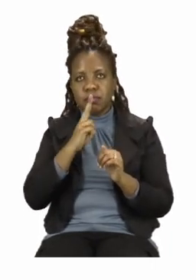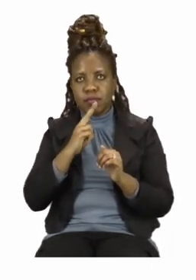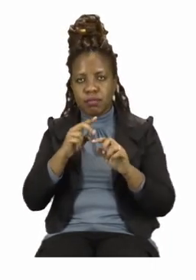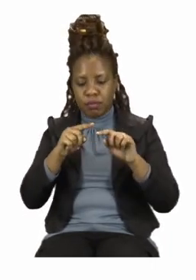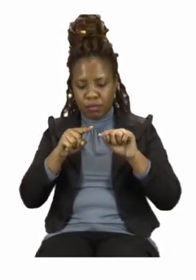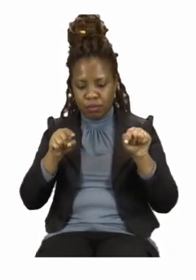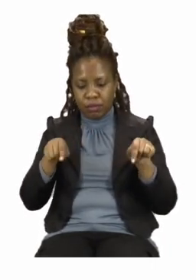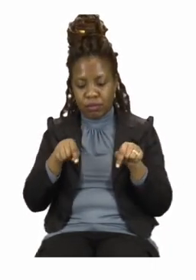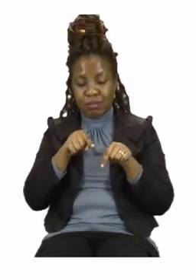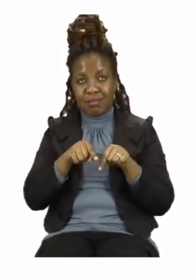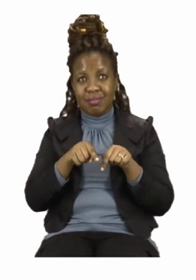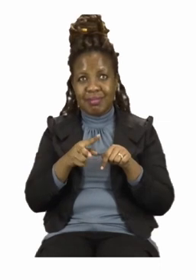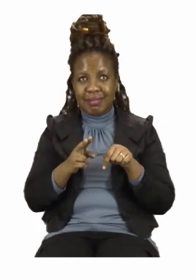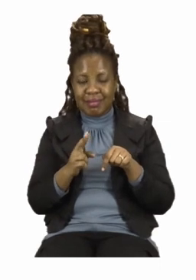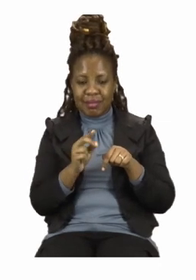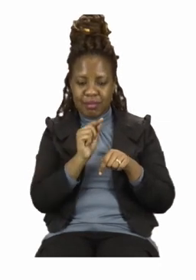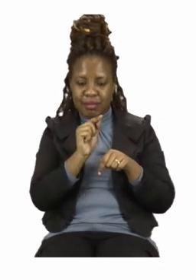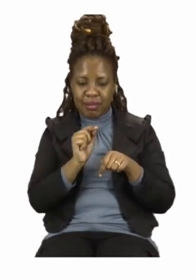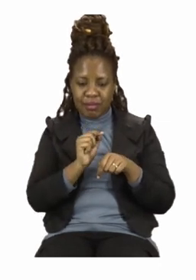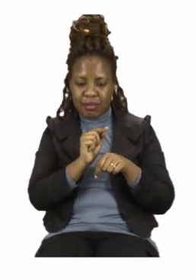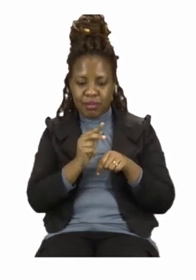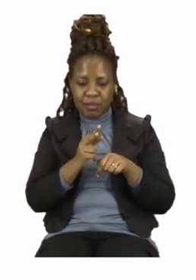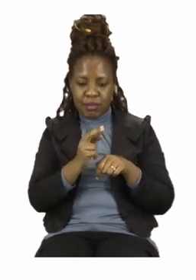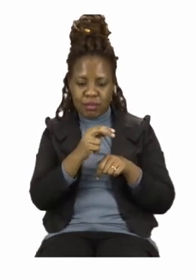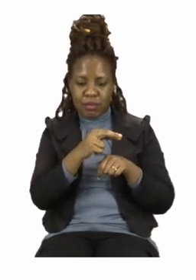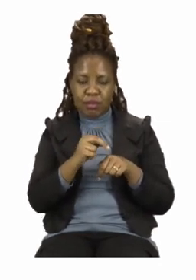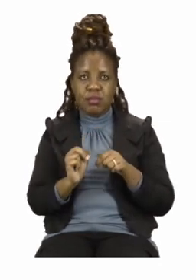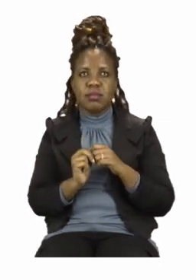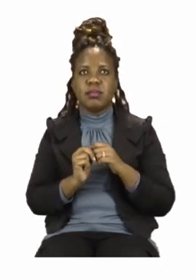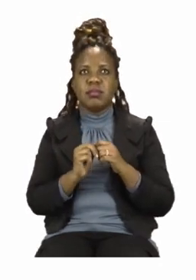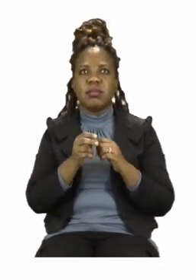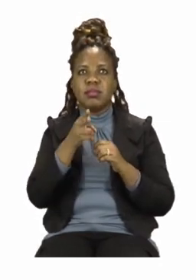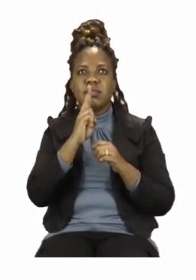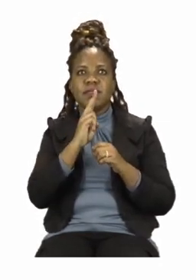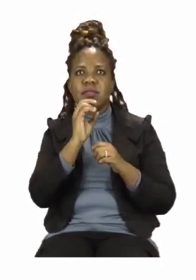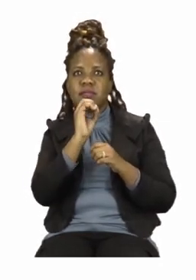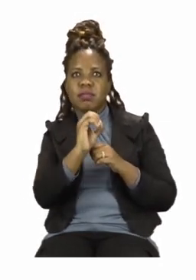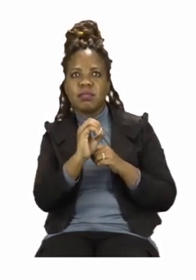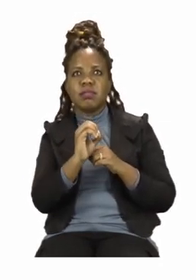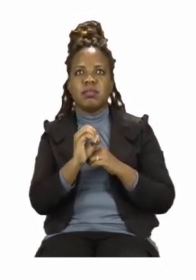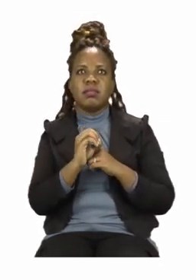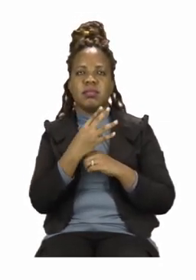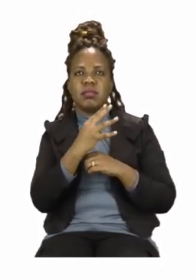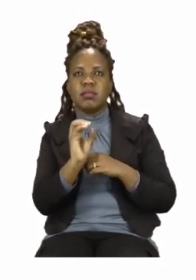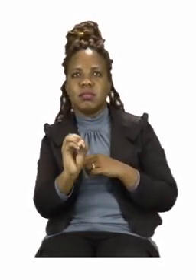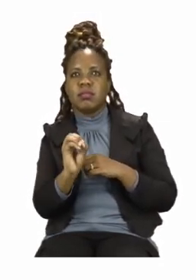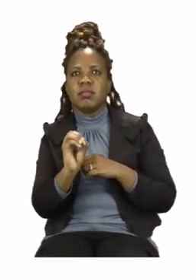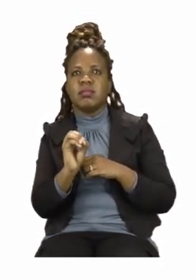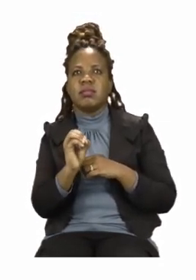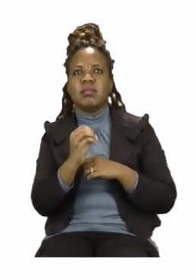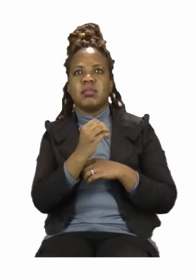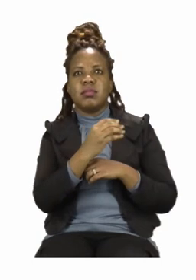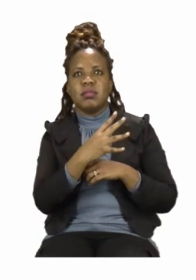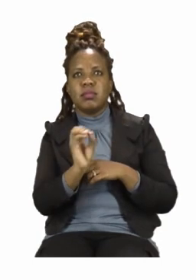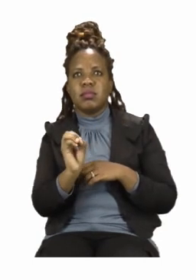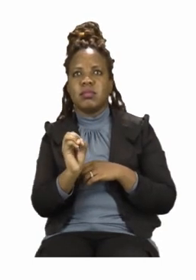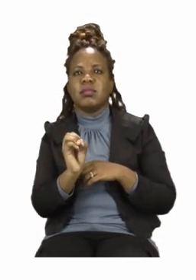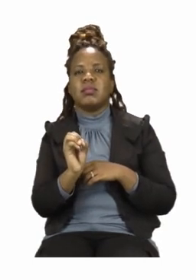are below. They are 0, 40, 50,